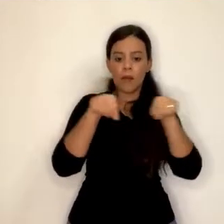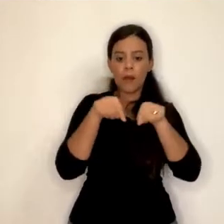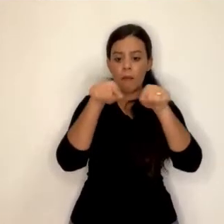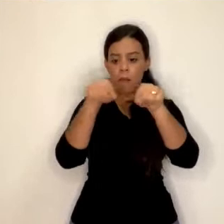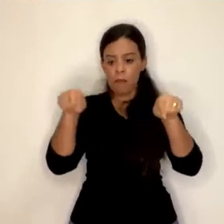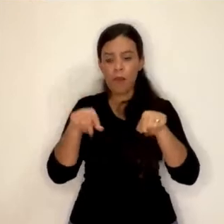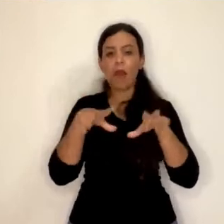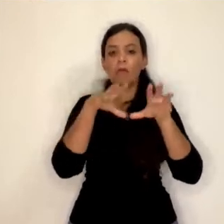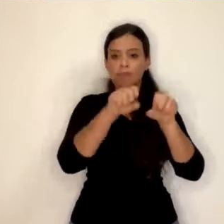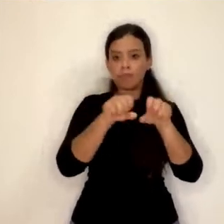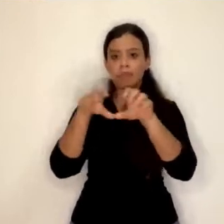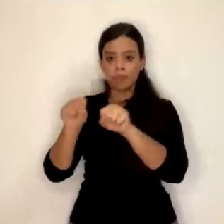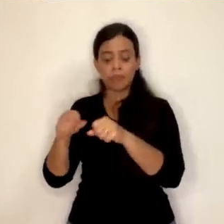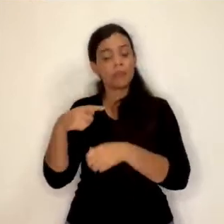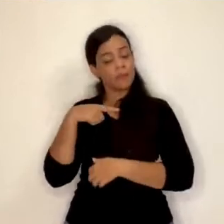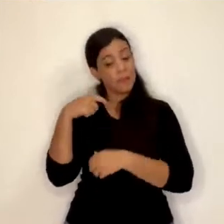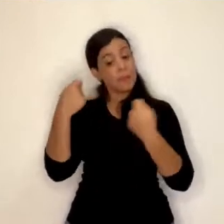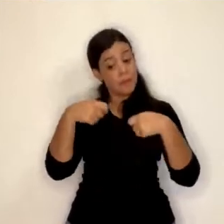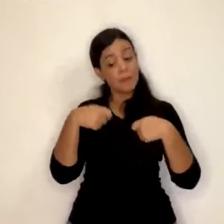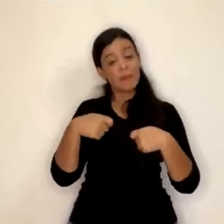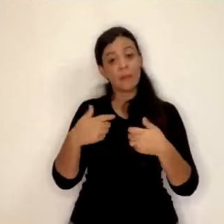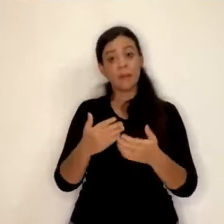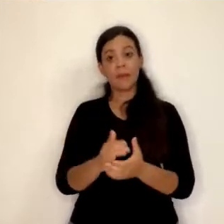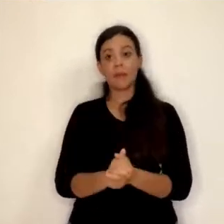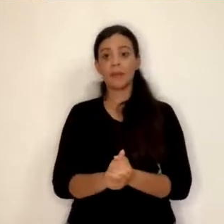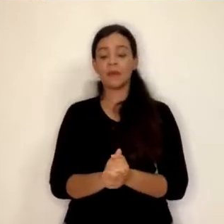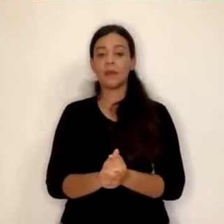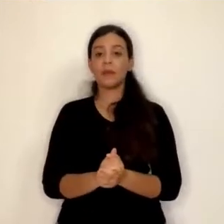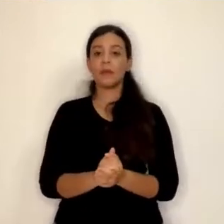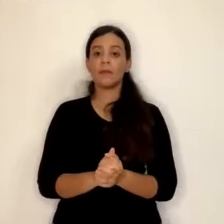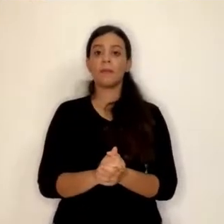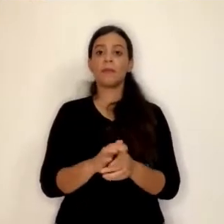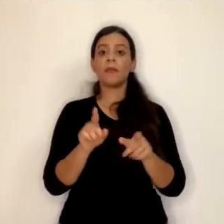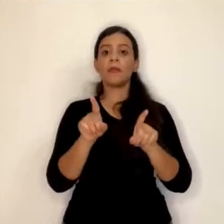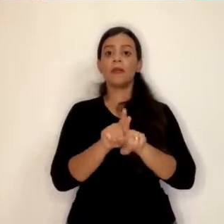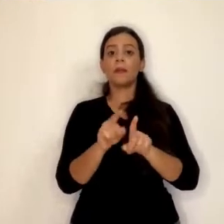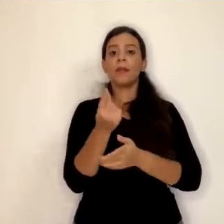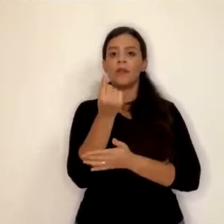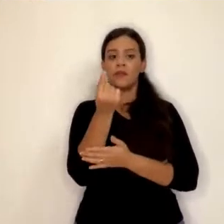and urban and rural territories. It involves